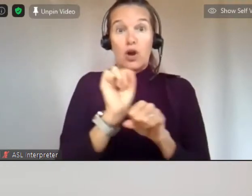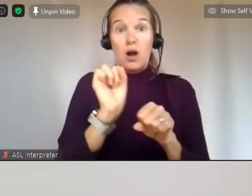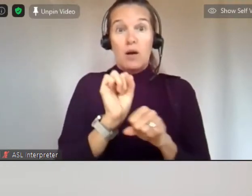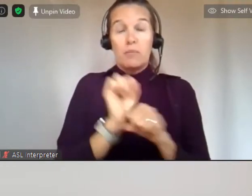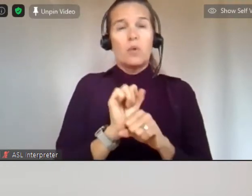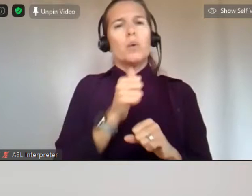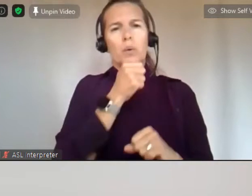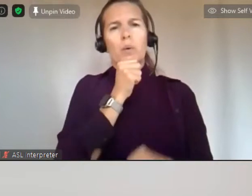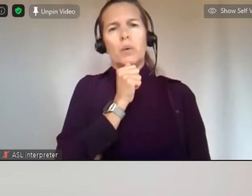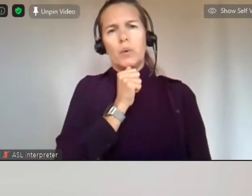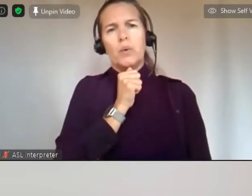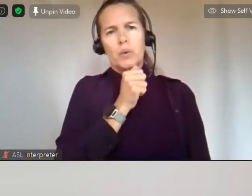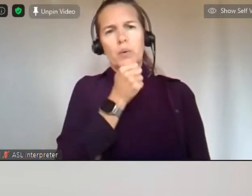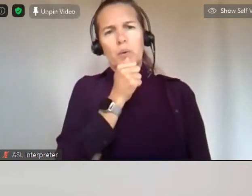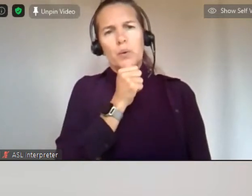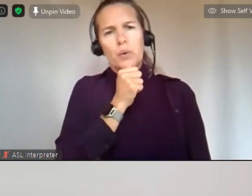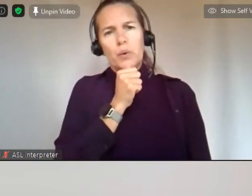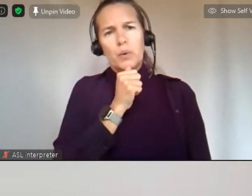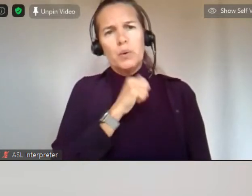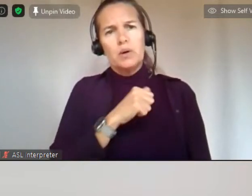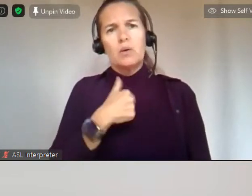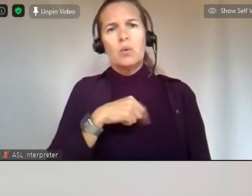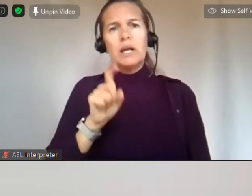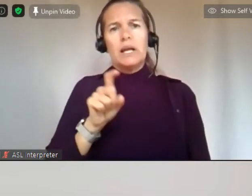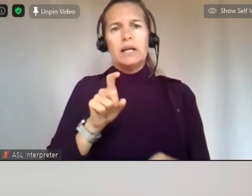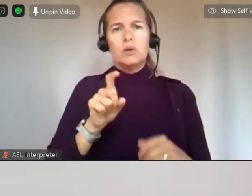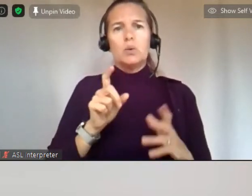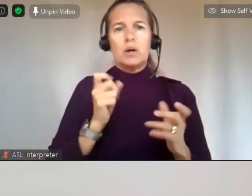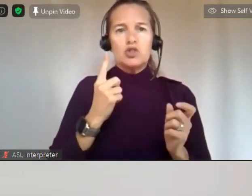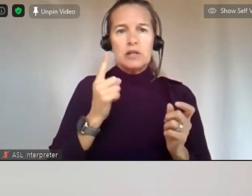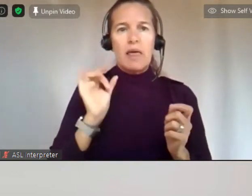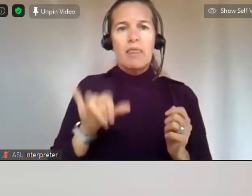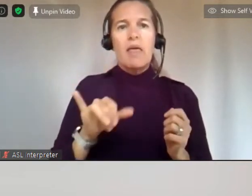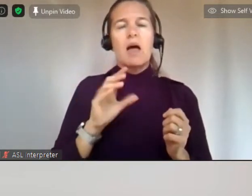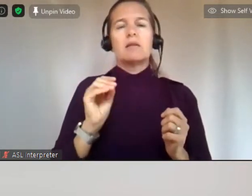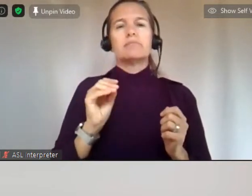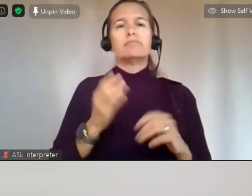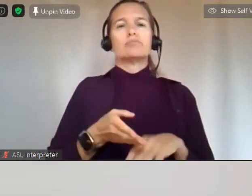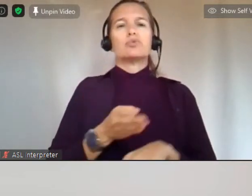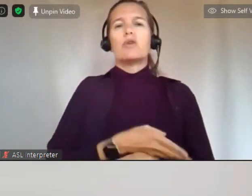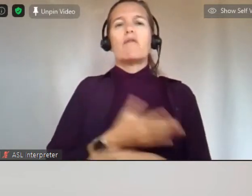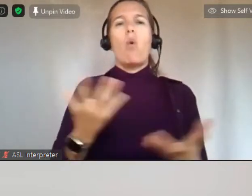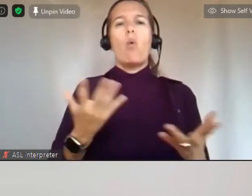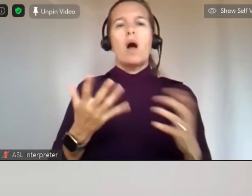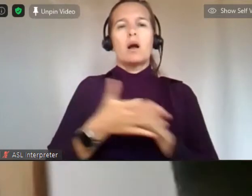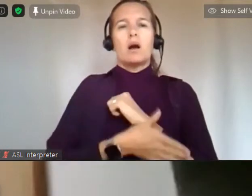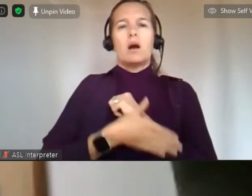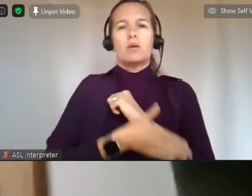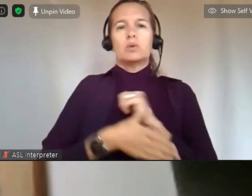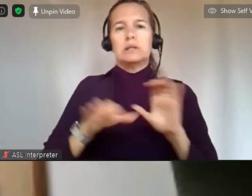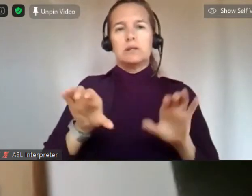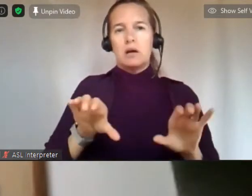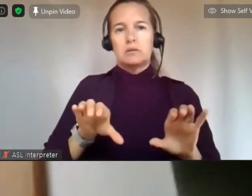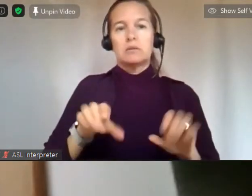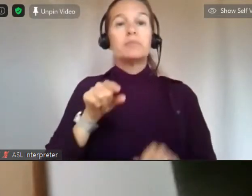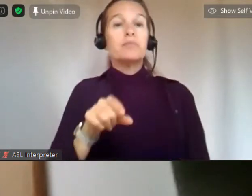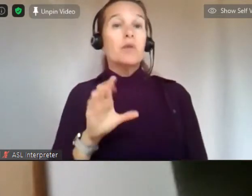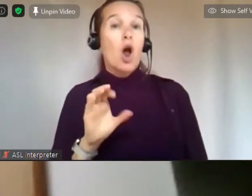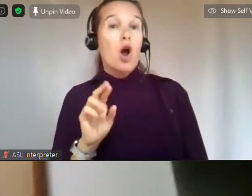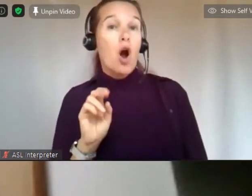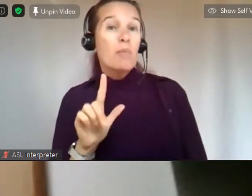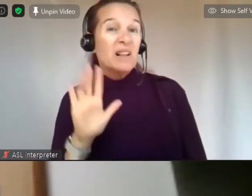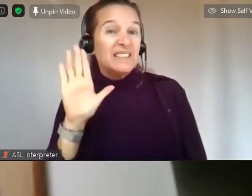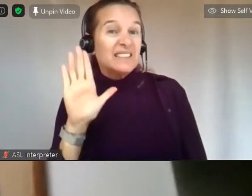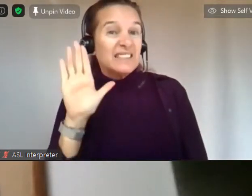to, understand it and improve our response to it. Dr. Coren, this is Carmel. I would also